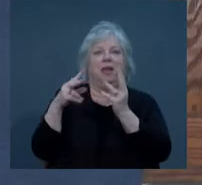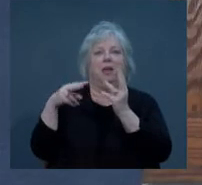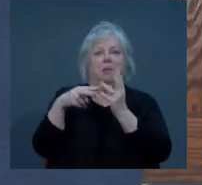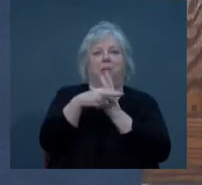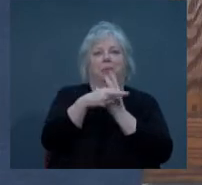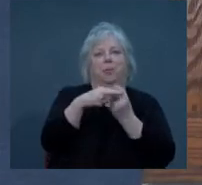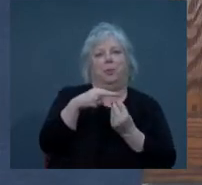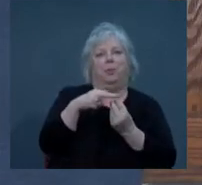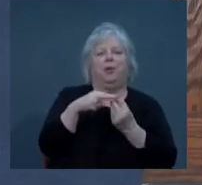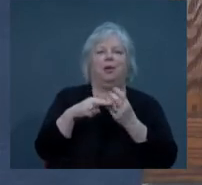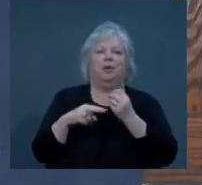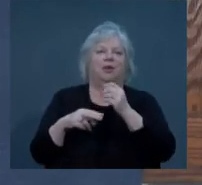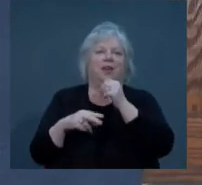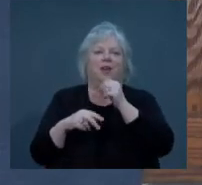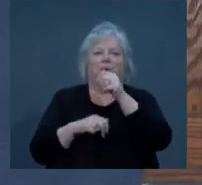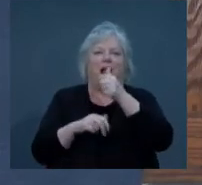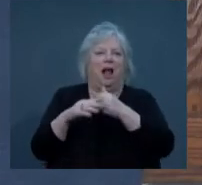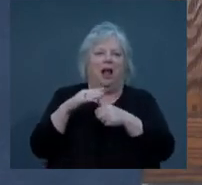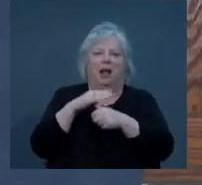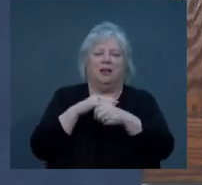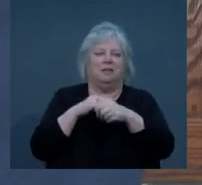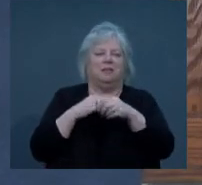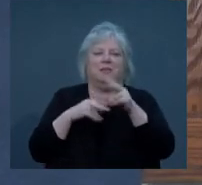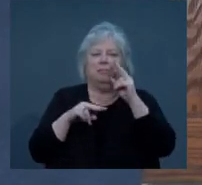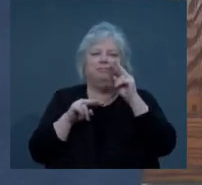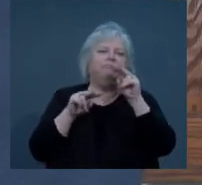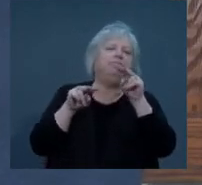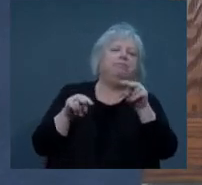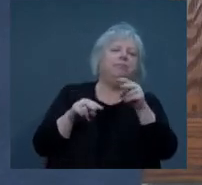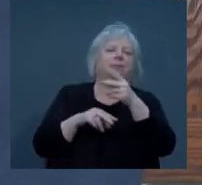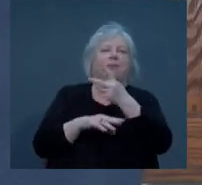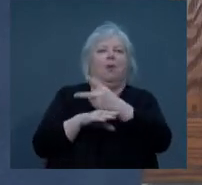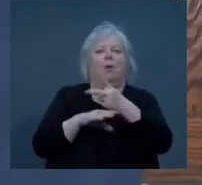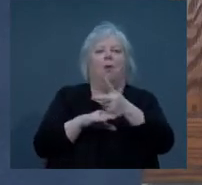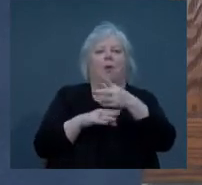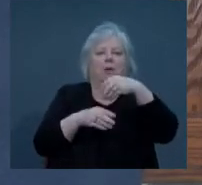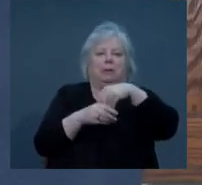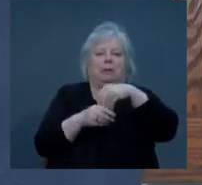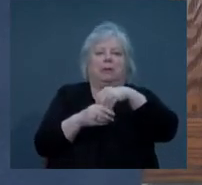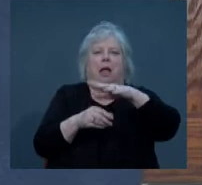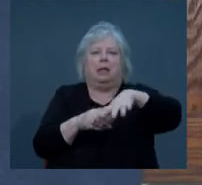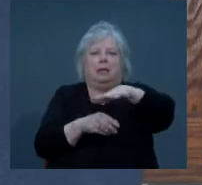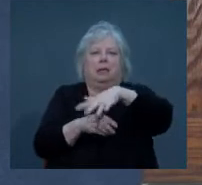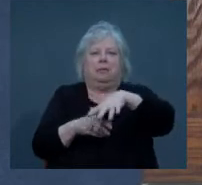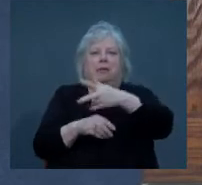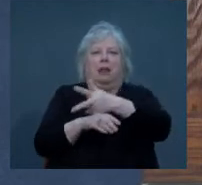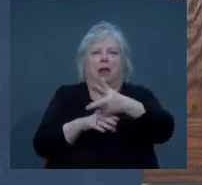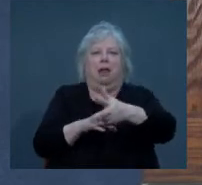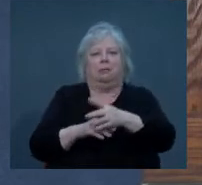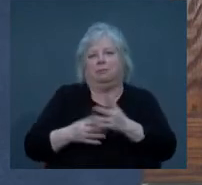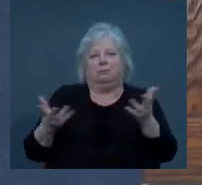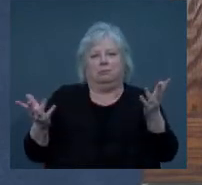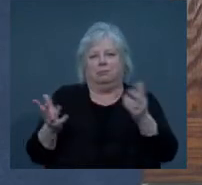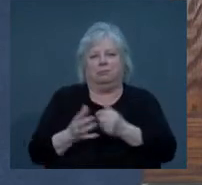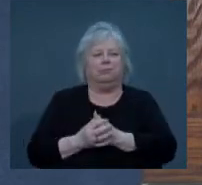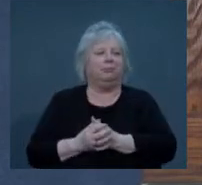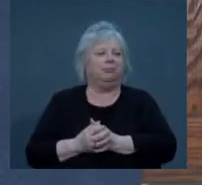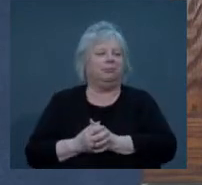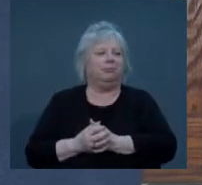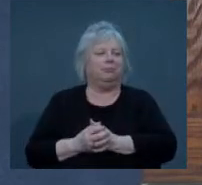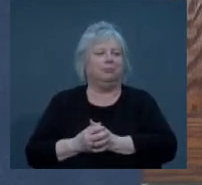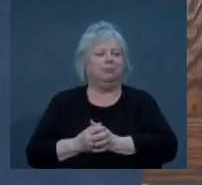much toward hiding all the cars in the interior of those lots.